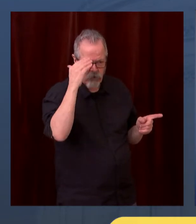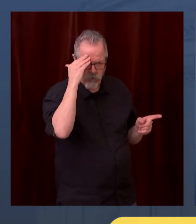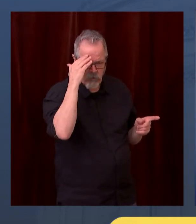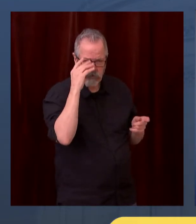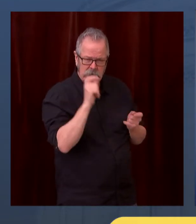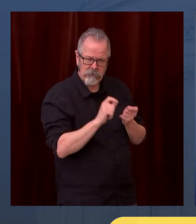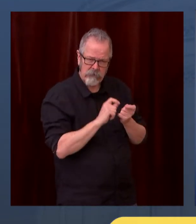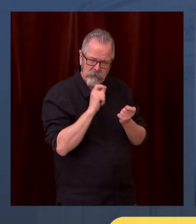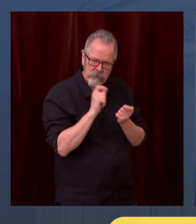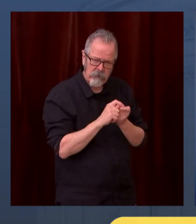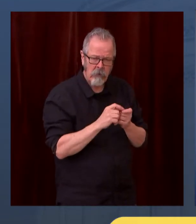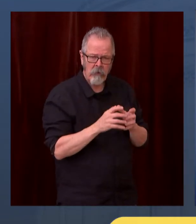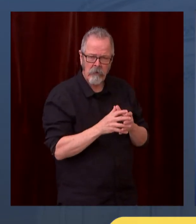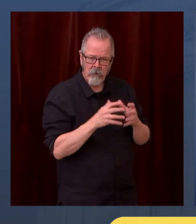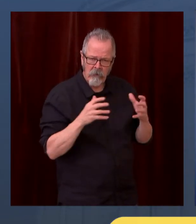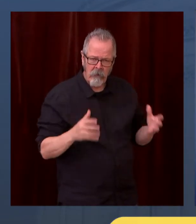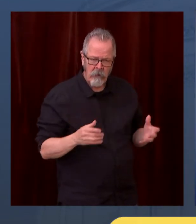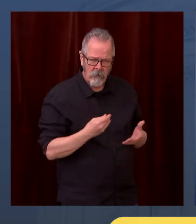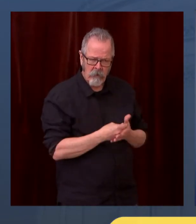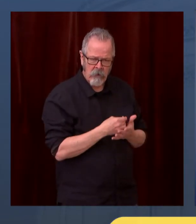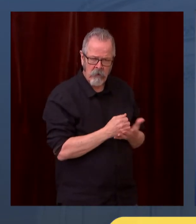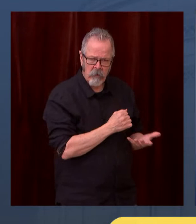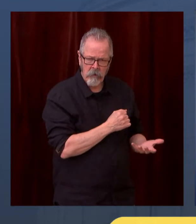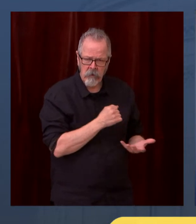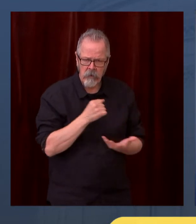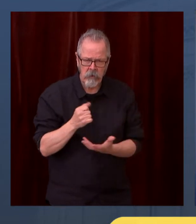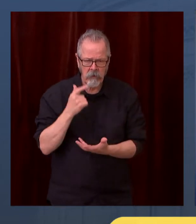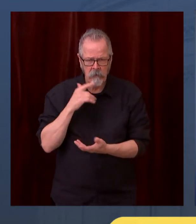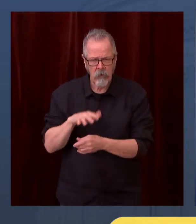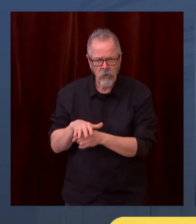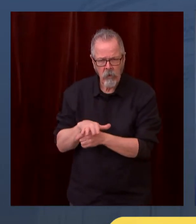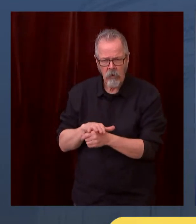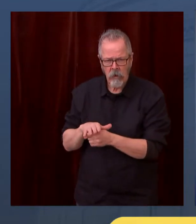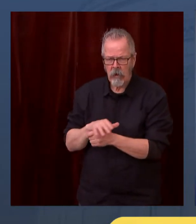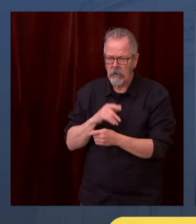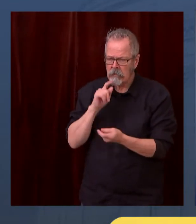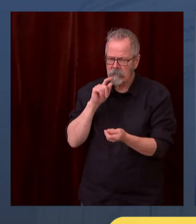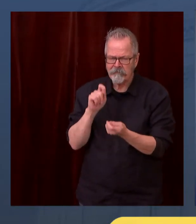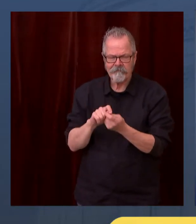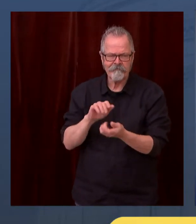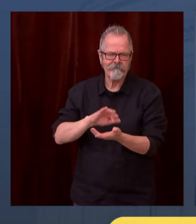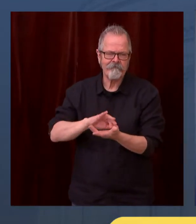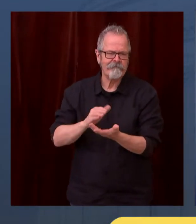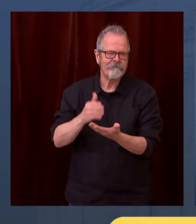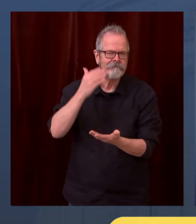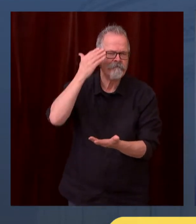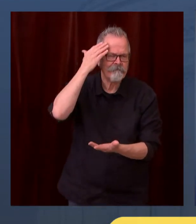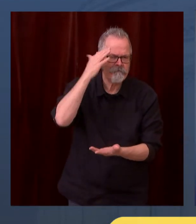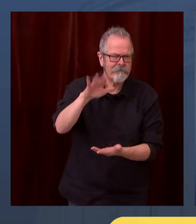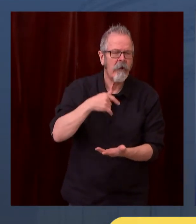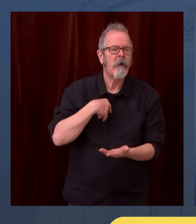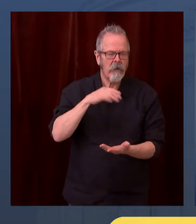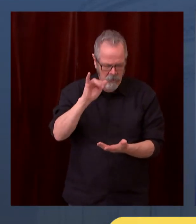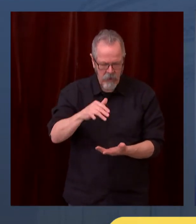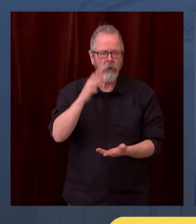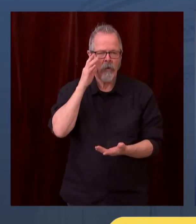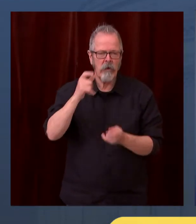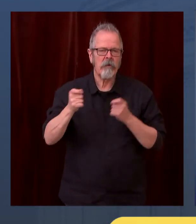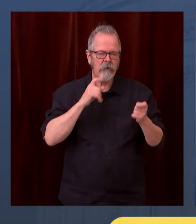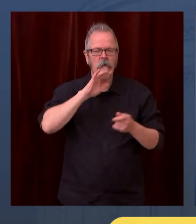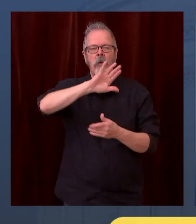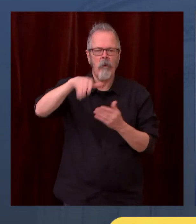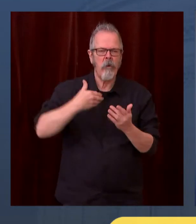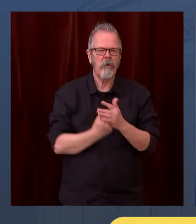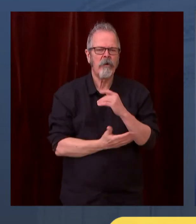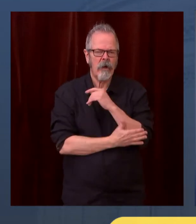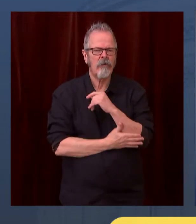of that goes to the locals, but there will be funding for all 39 counties, and we can follow up with you afterwards